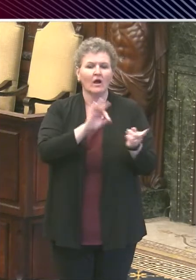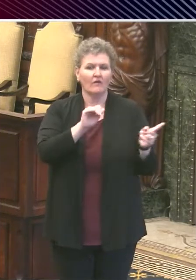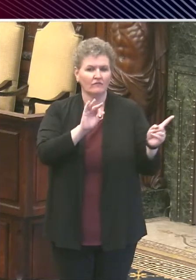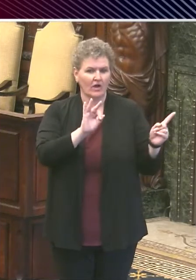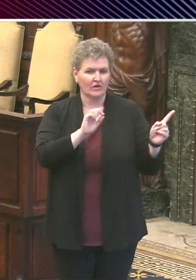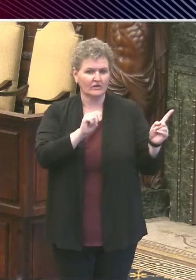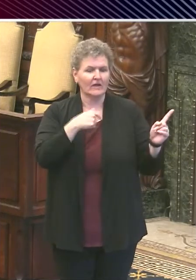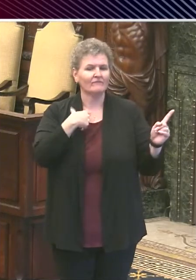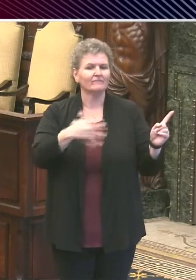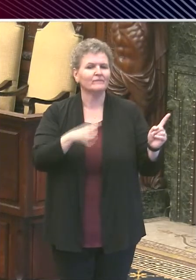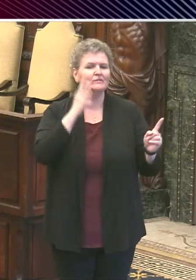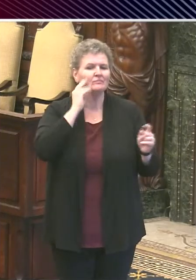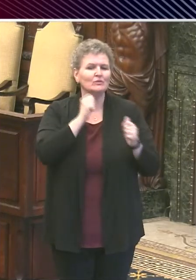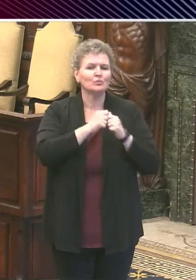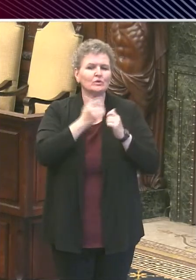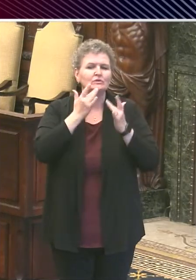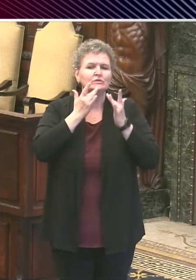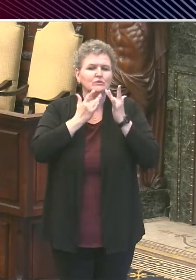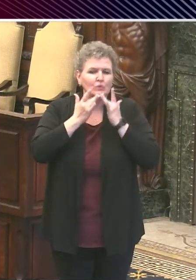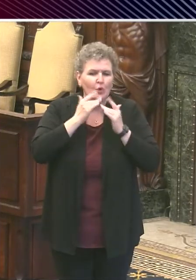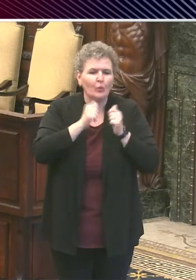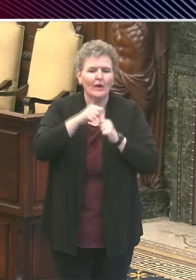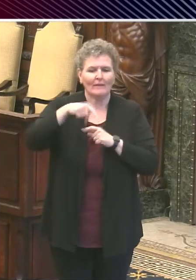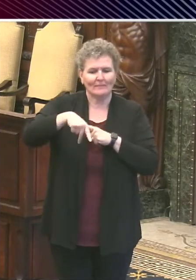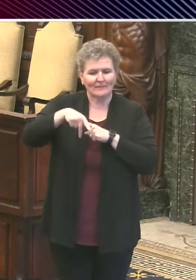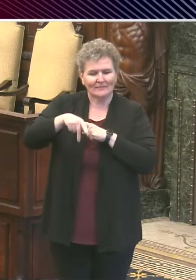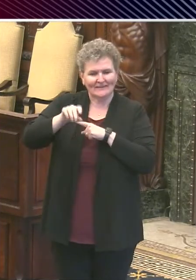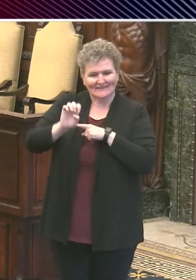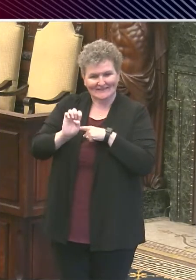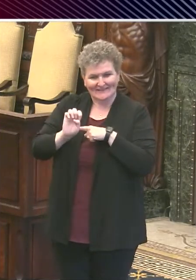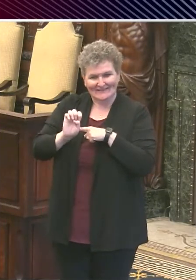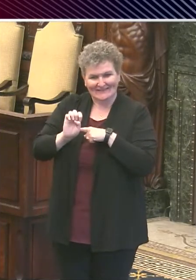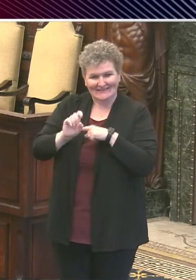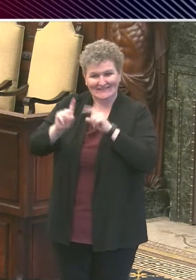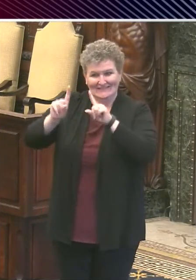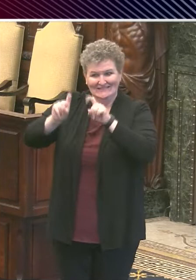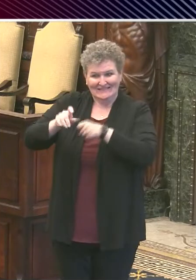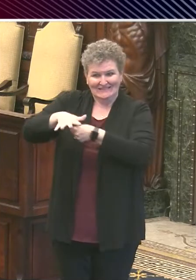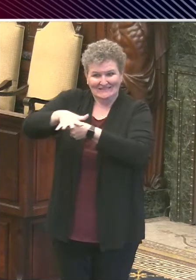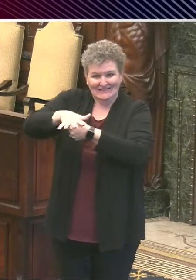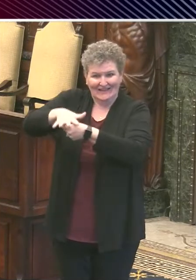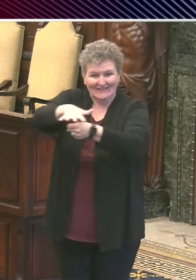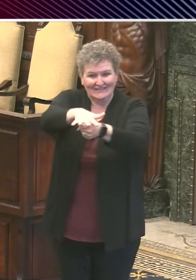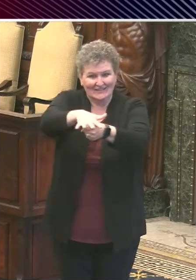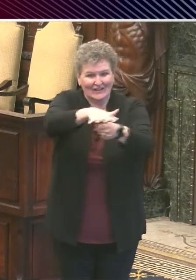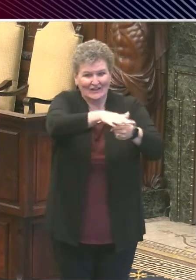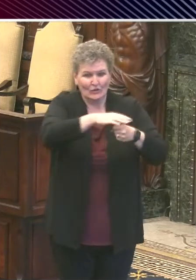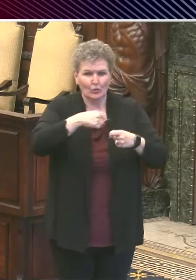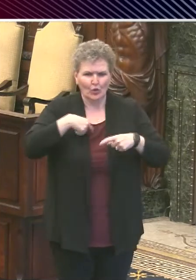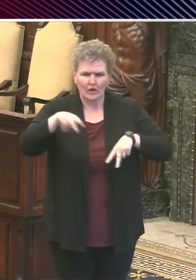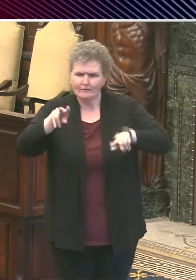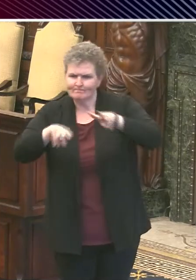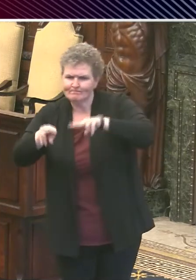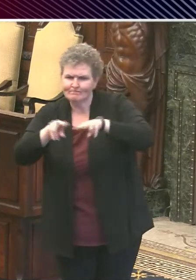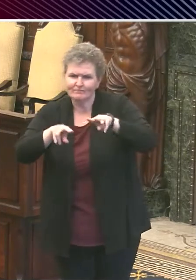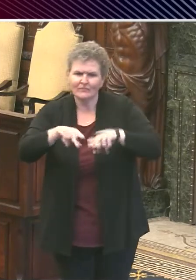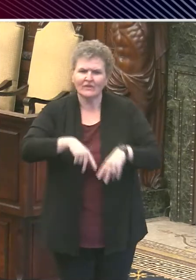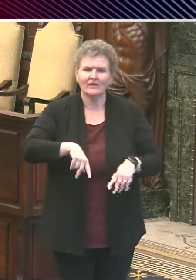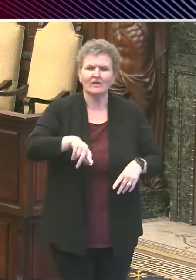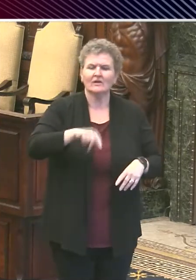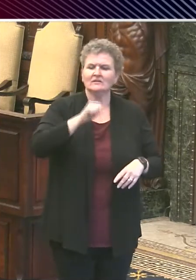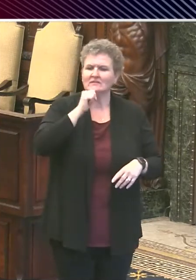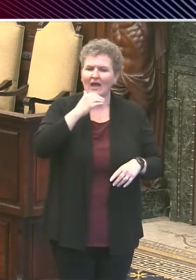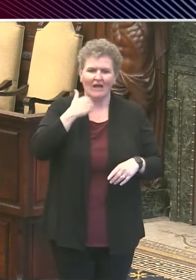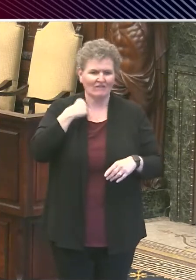of PPE at our testing sites. And we're looking at our data, and for the testing that we're sending in, we're not seeing delays